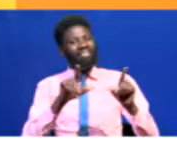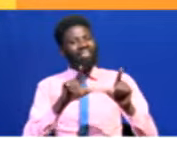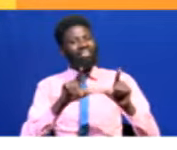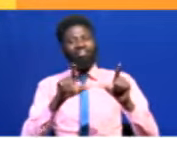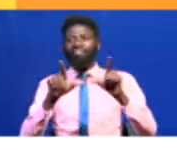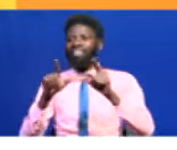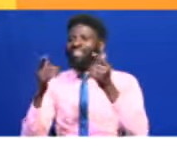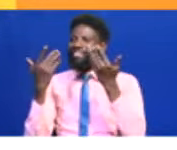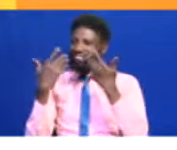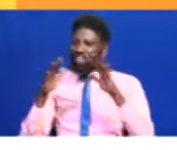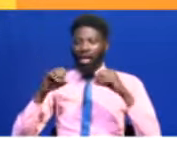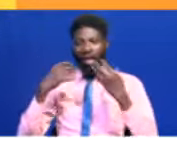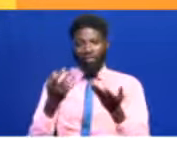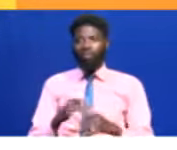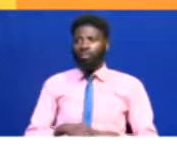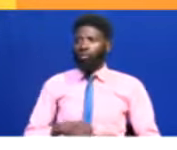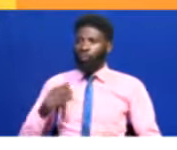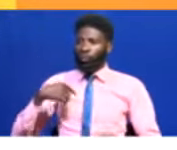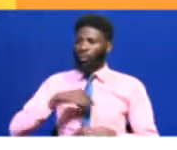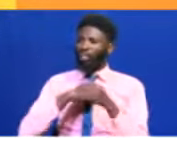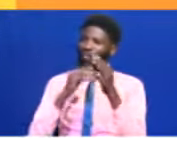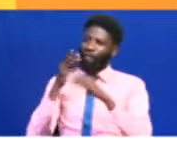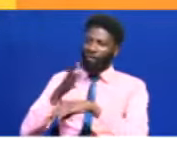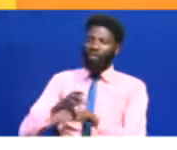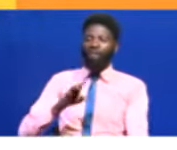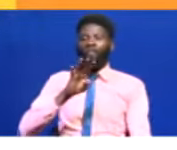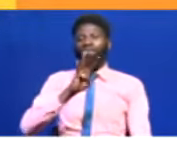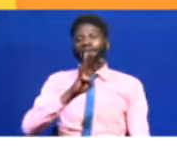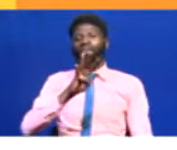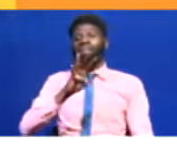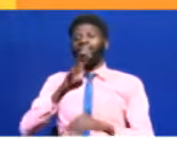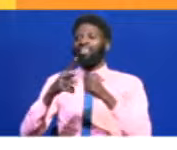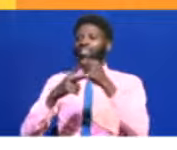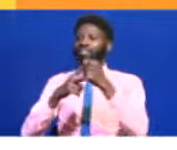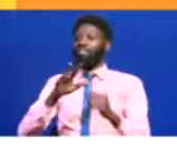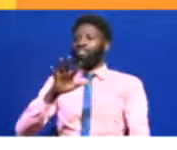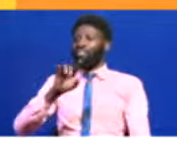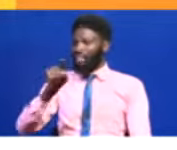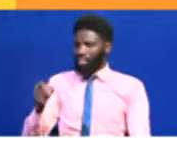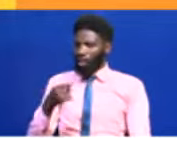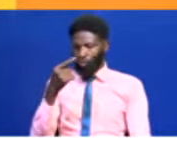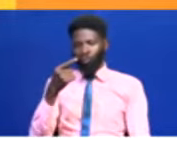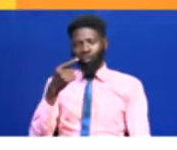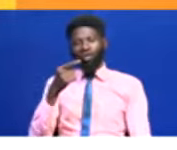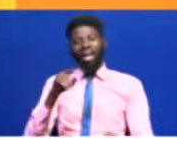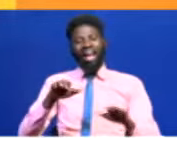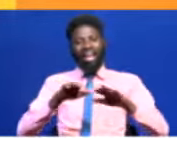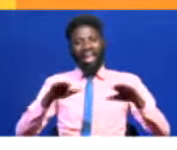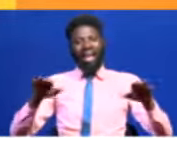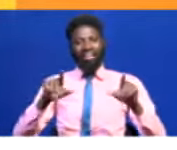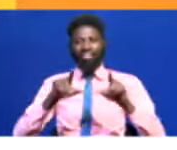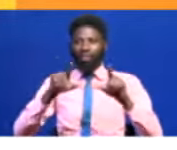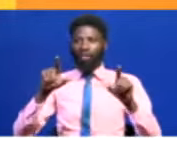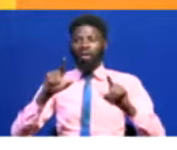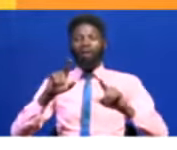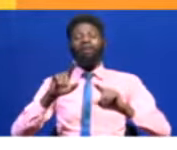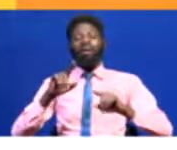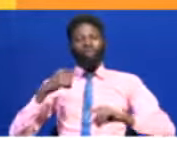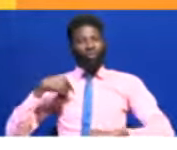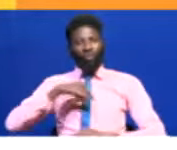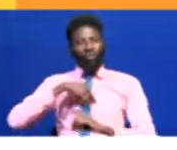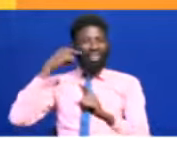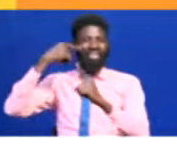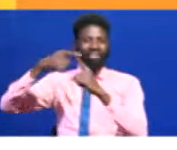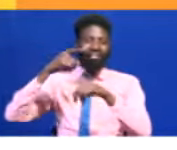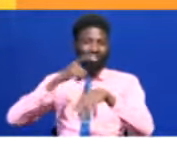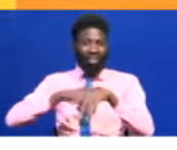issued over 475,000 titles, but our target, by the end of the year, we should